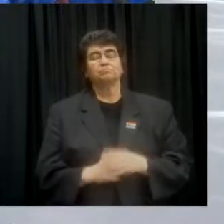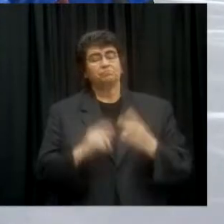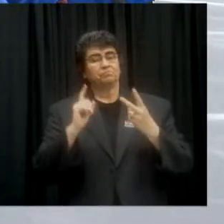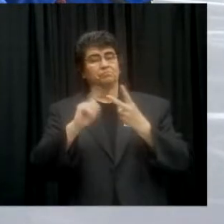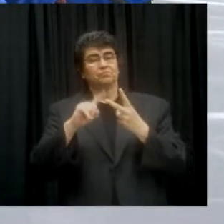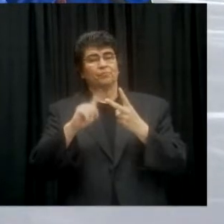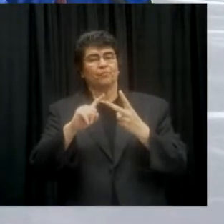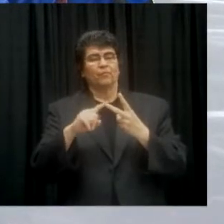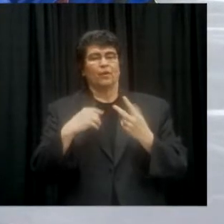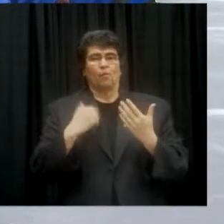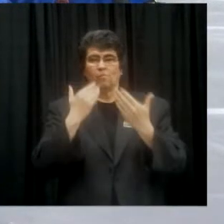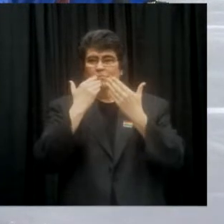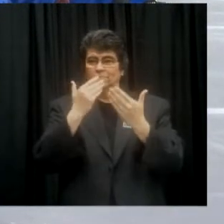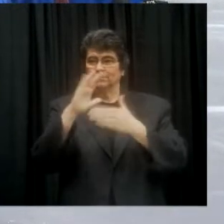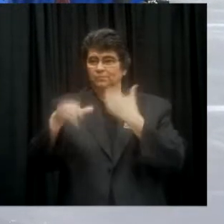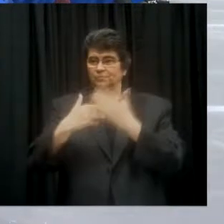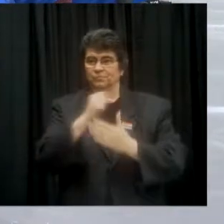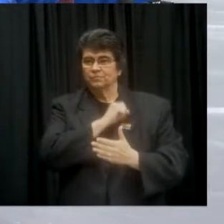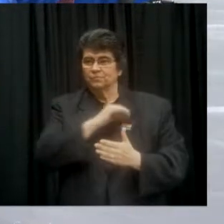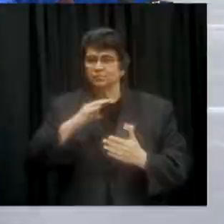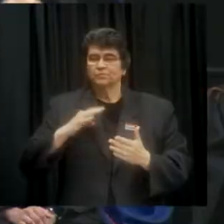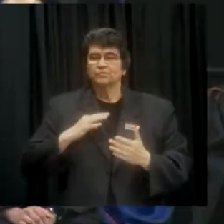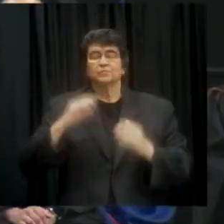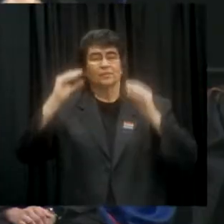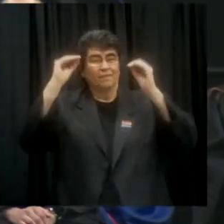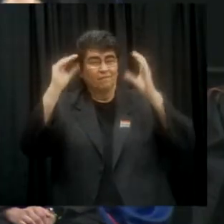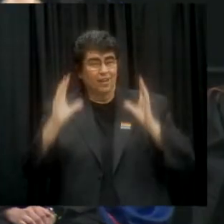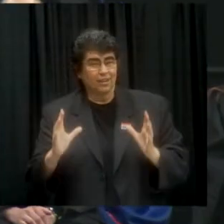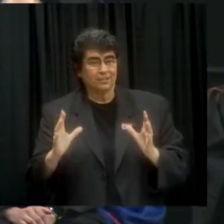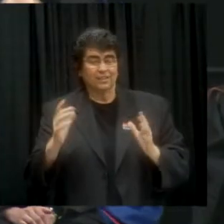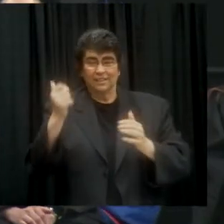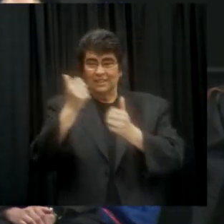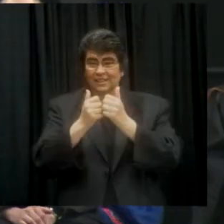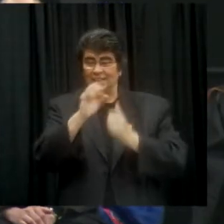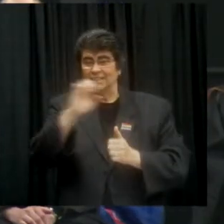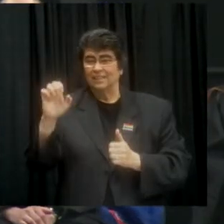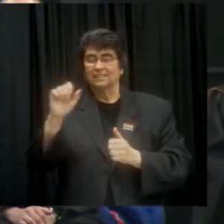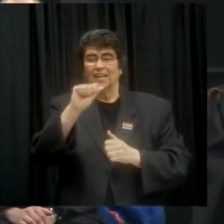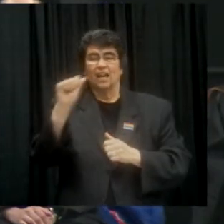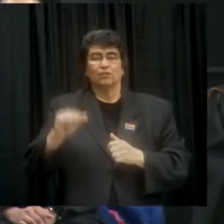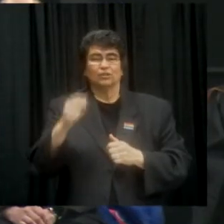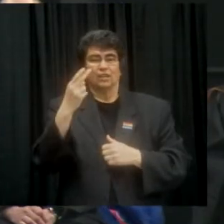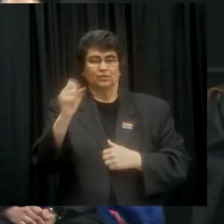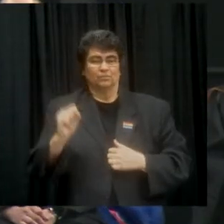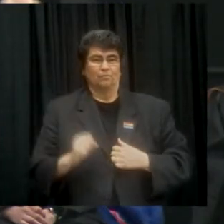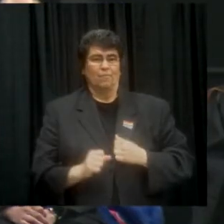Secondly, I just want to thank all the staff and all the faculty of East Anchorage High School.